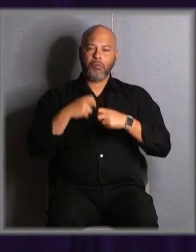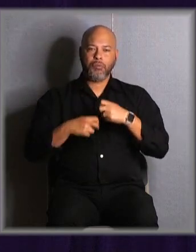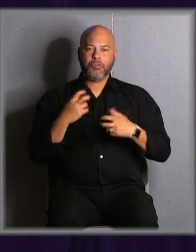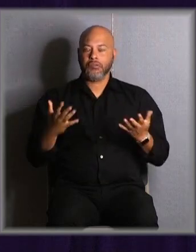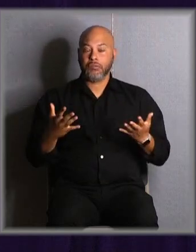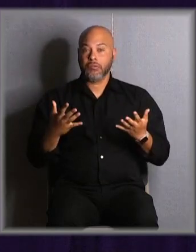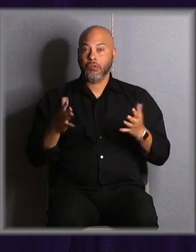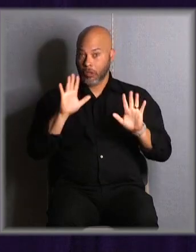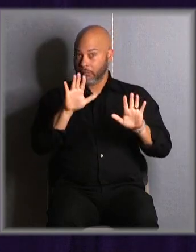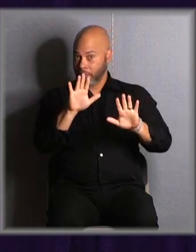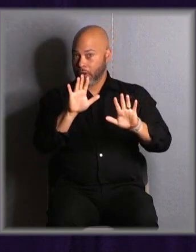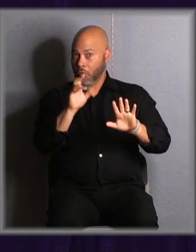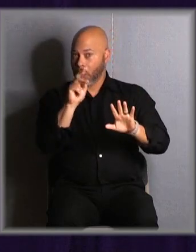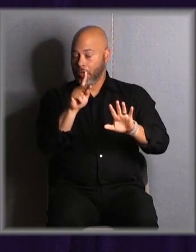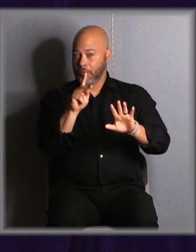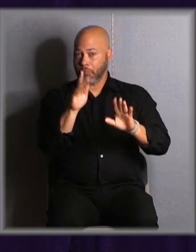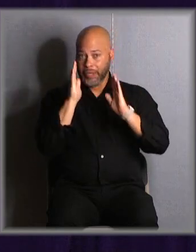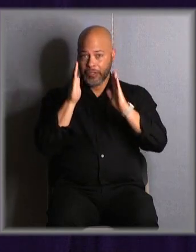Watch this.